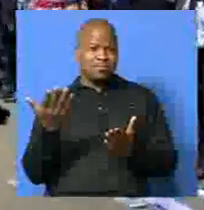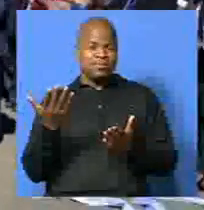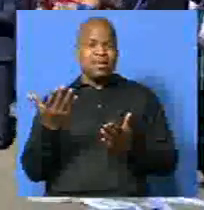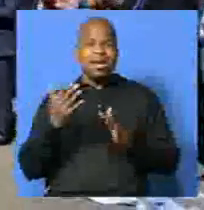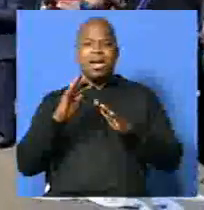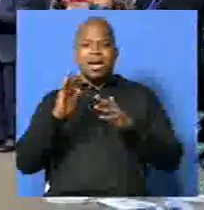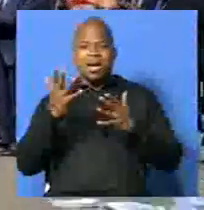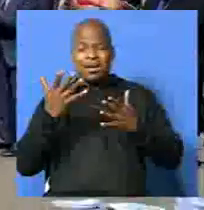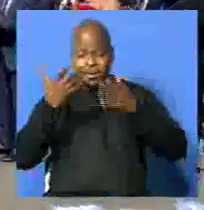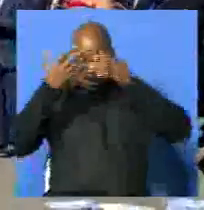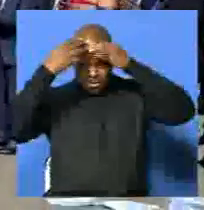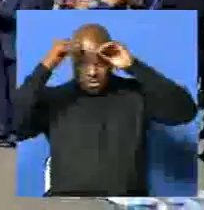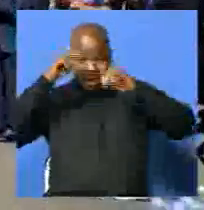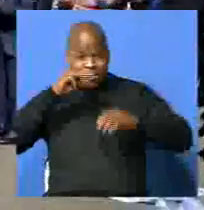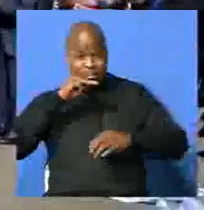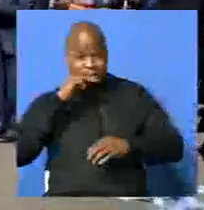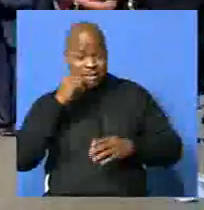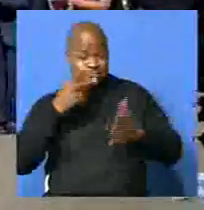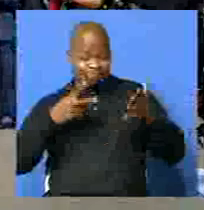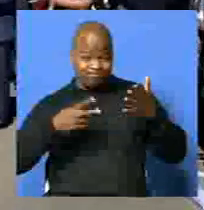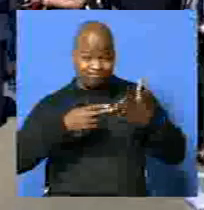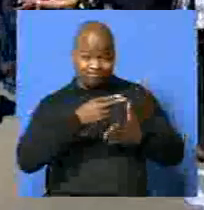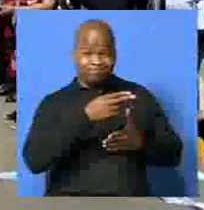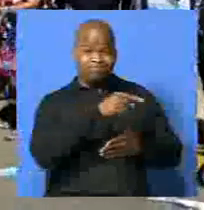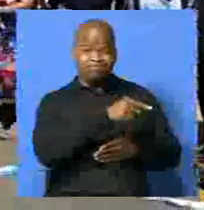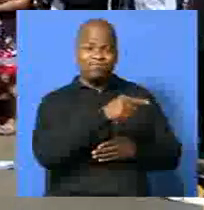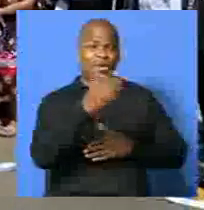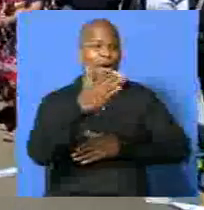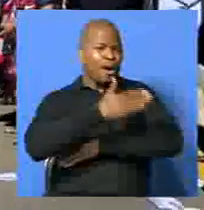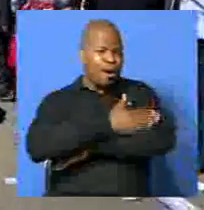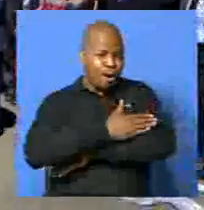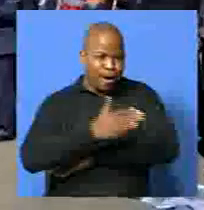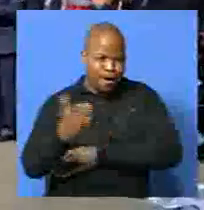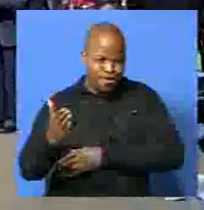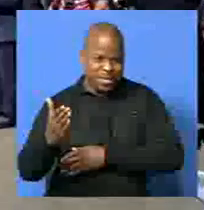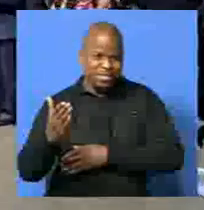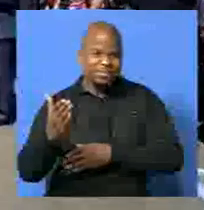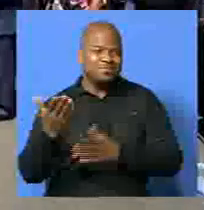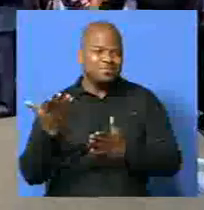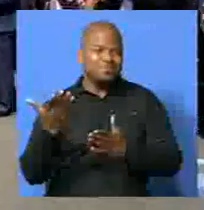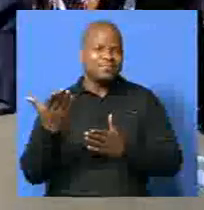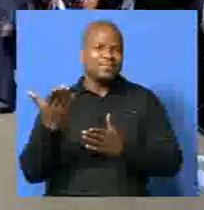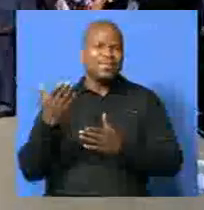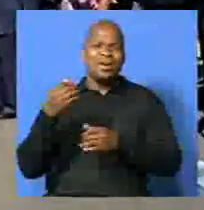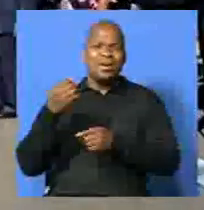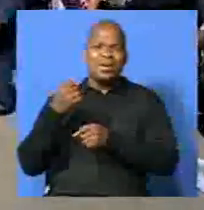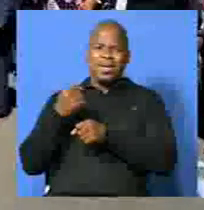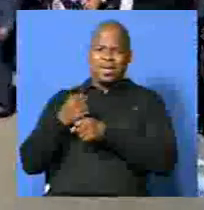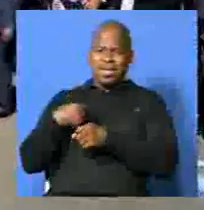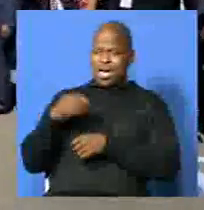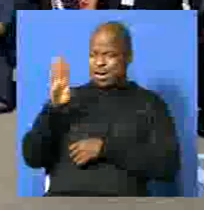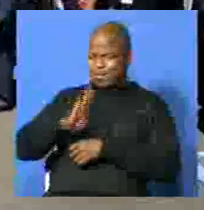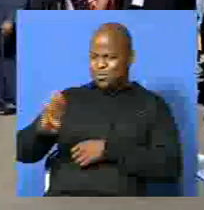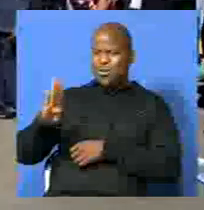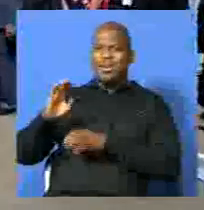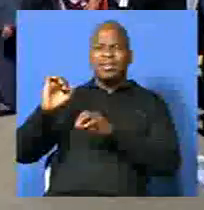jaaka tautona tota Dr. Mokgweetsi Masisi a ne a kgaola yone re bonele a bula semmuso gore gone ga gore jaanong go butse gone ko letlhakole la Botswana jaanong ba